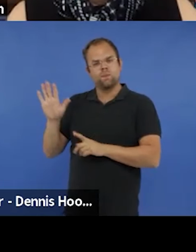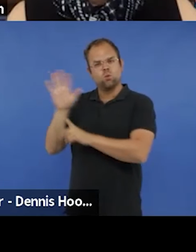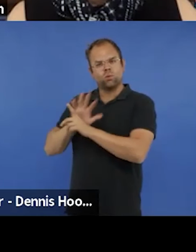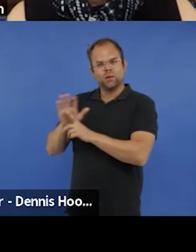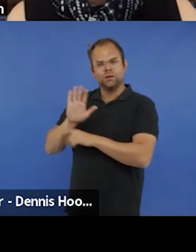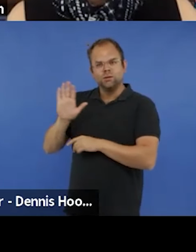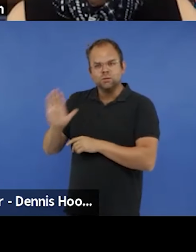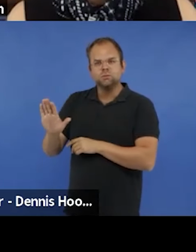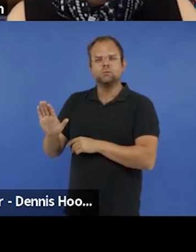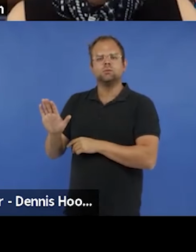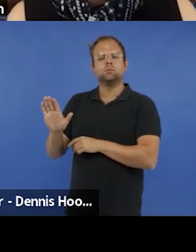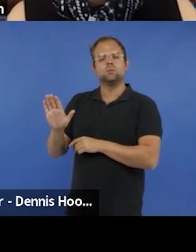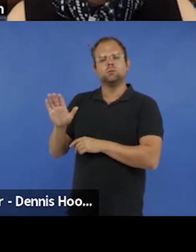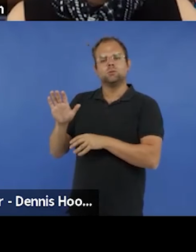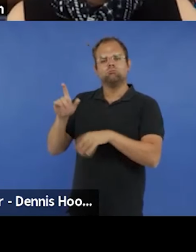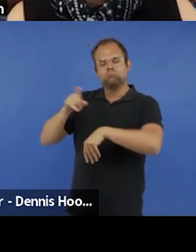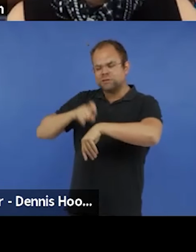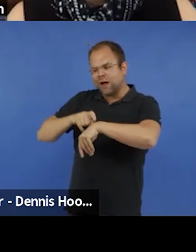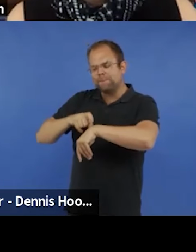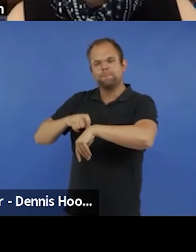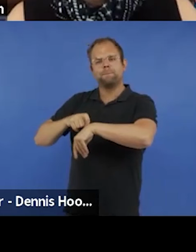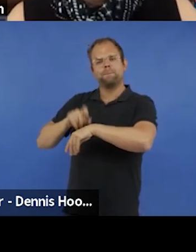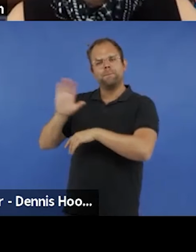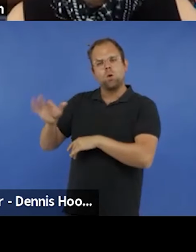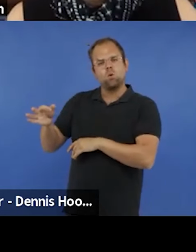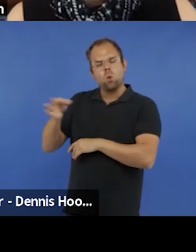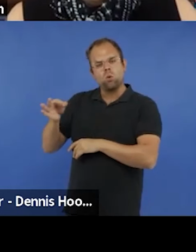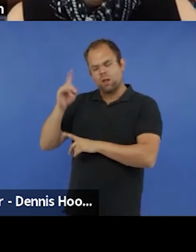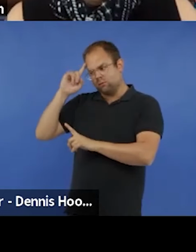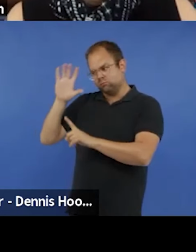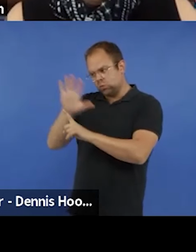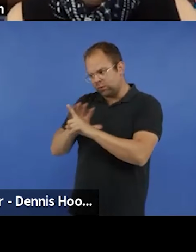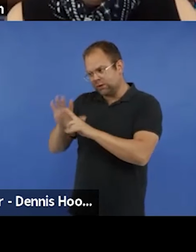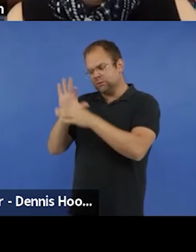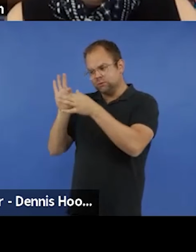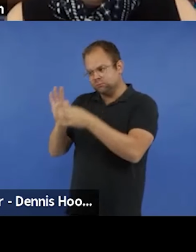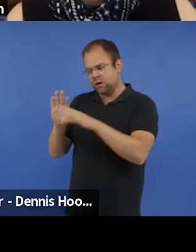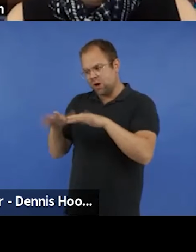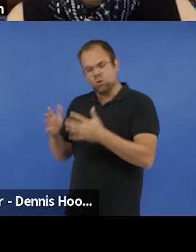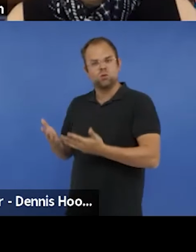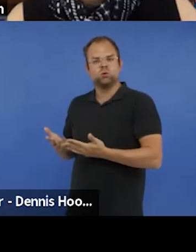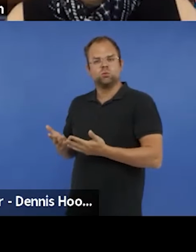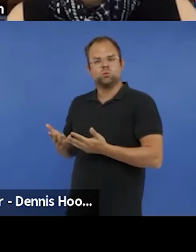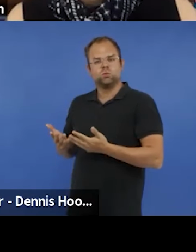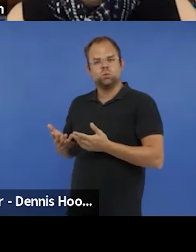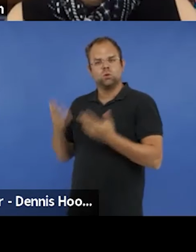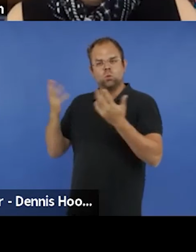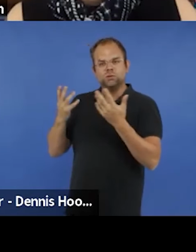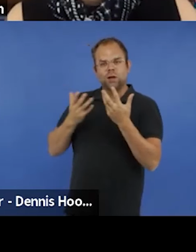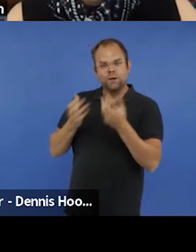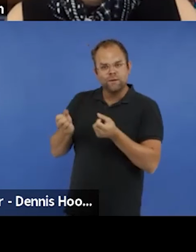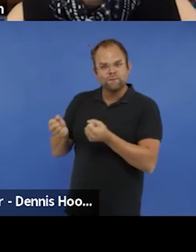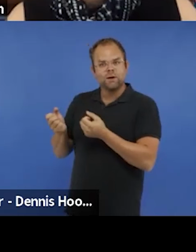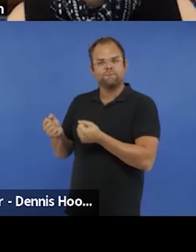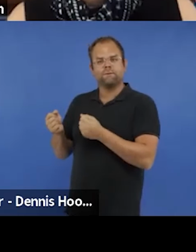the training around what is available and what teachers are actually doing, what are the challenges they're facing